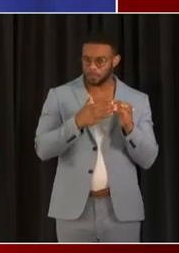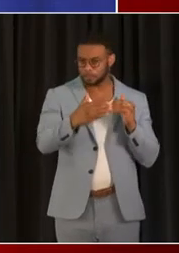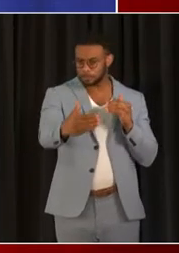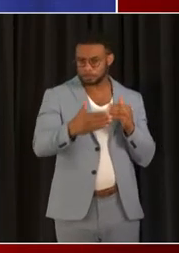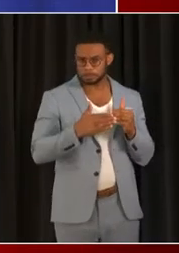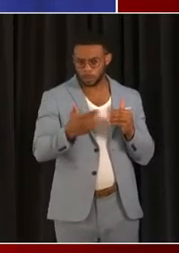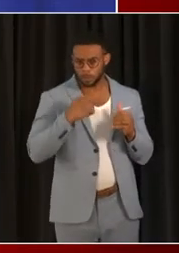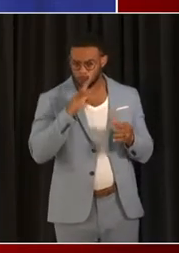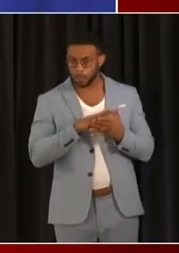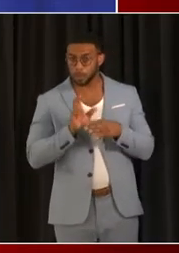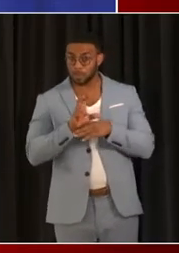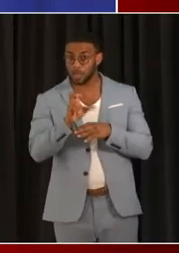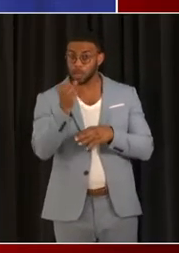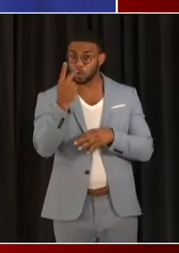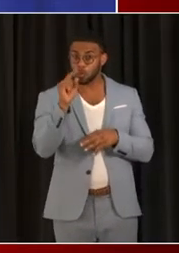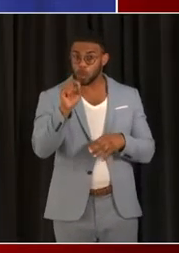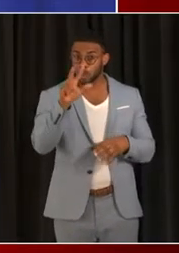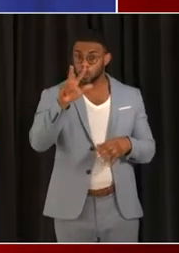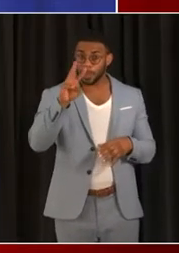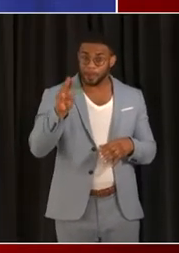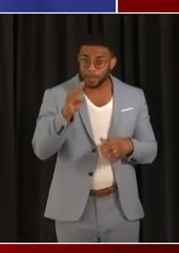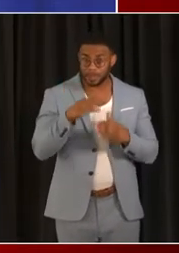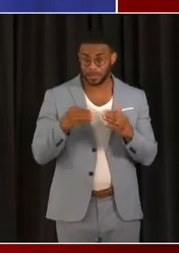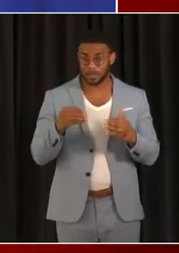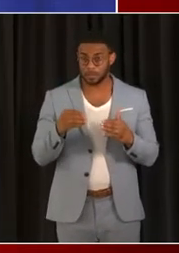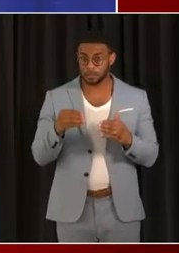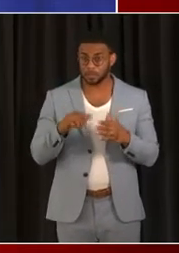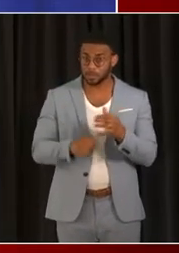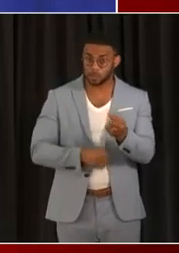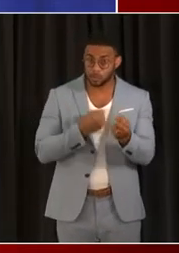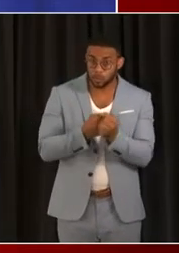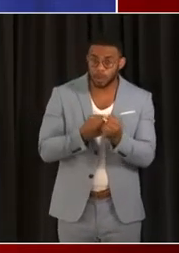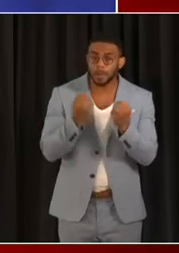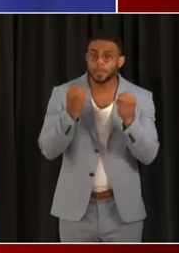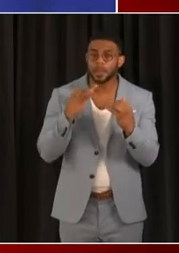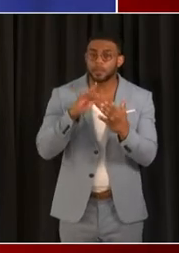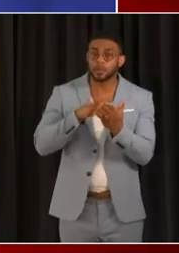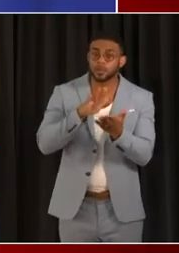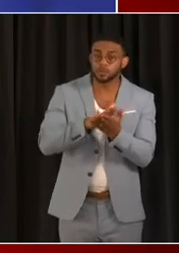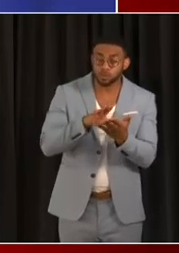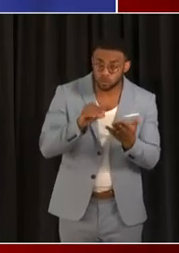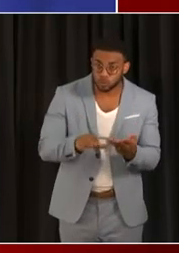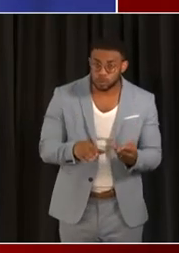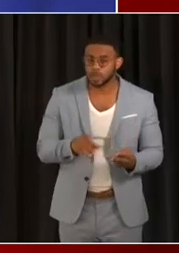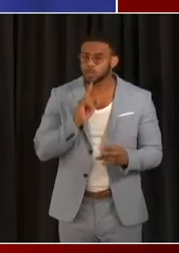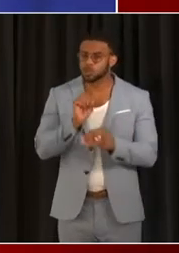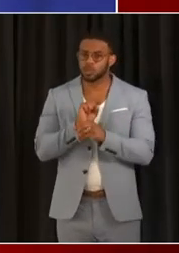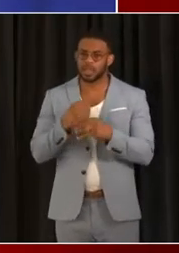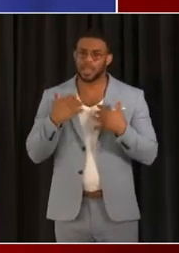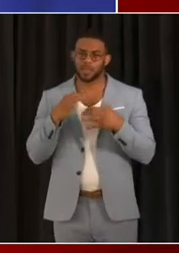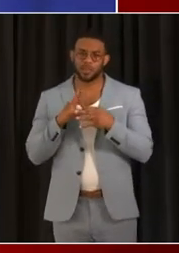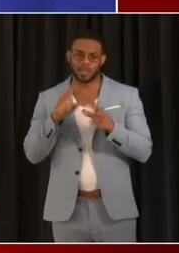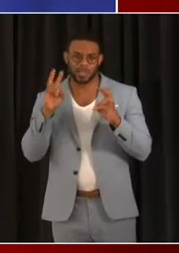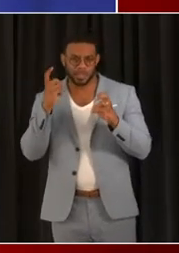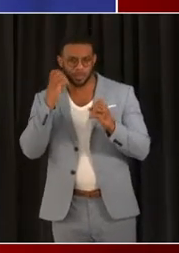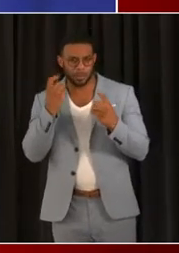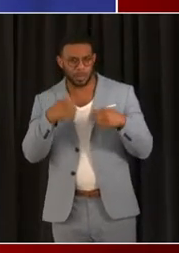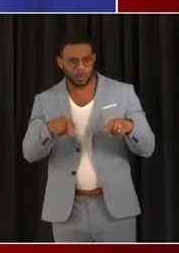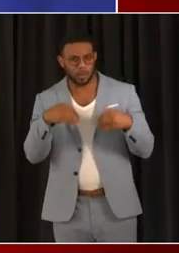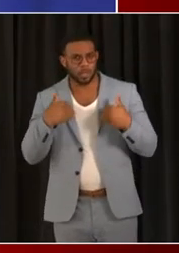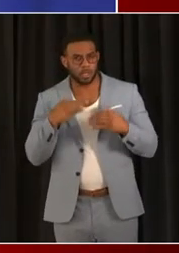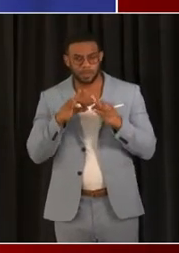effort where we committed to invest $12.3 million in supporting many of our middle school students, certainly health-related issues for